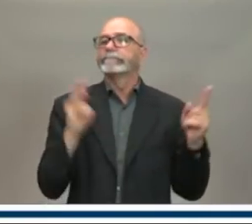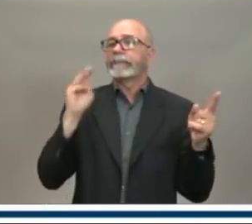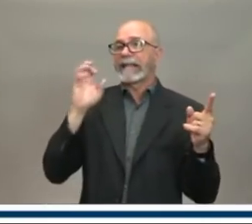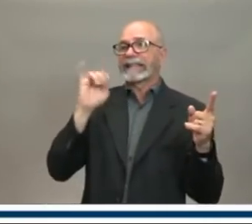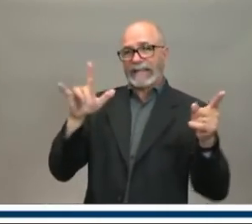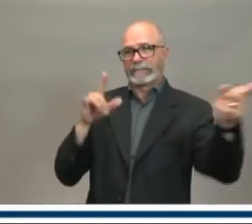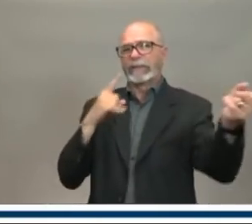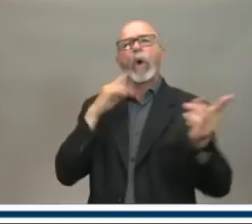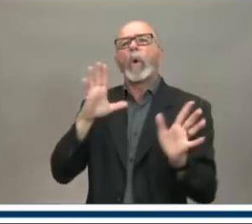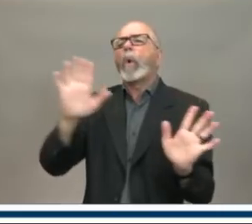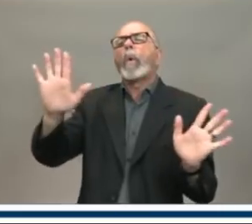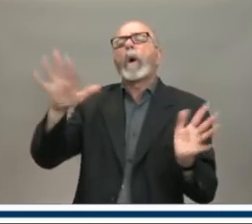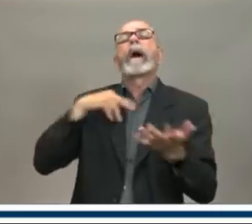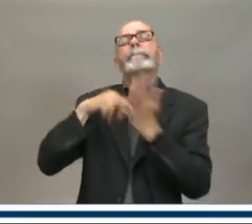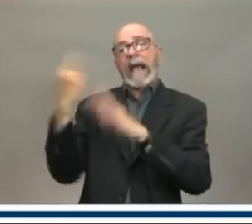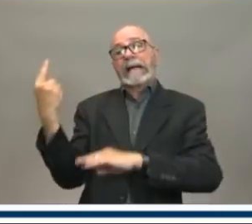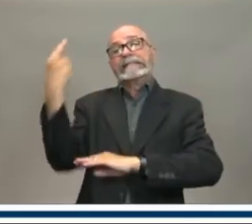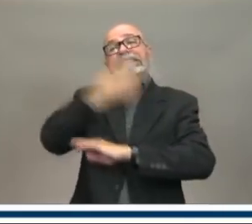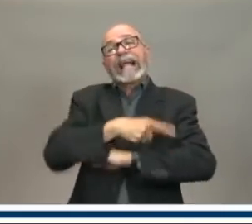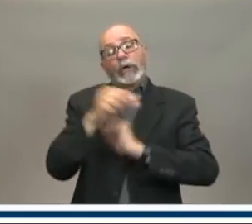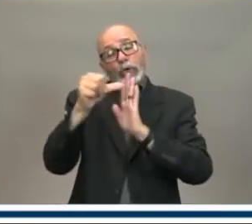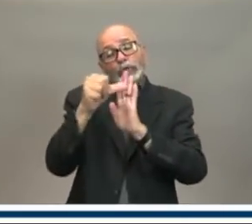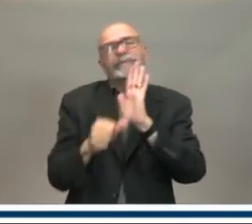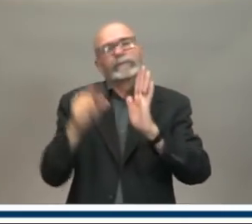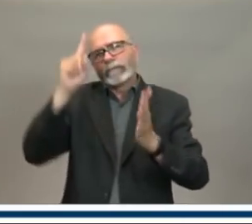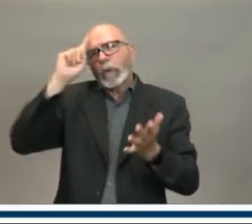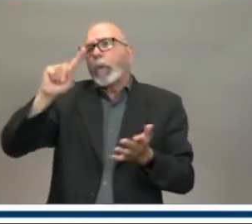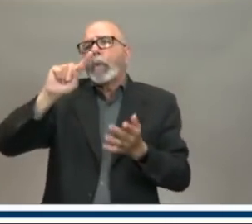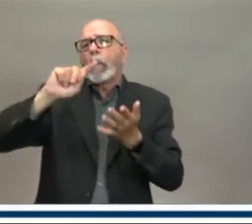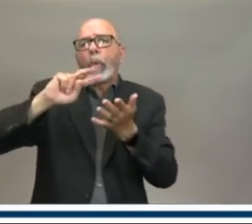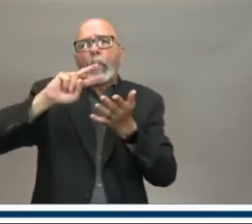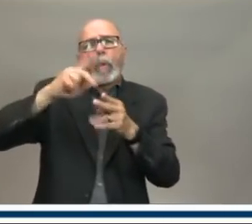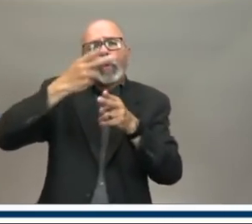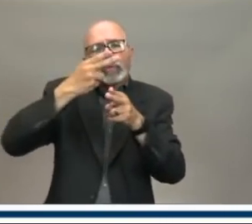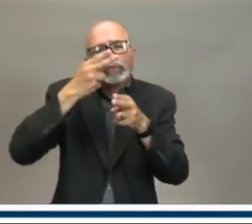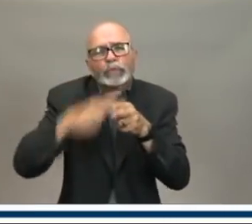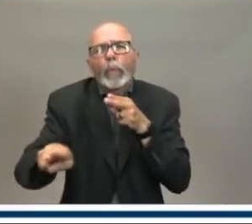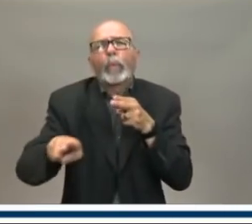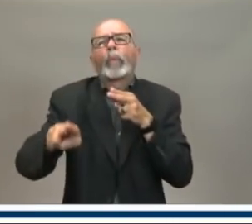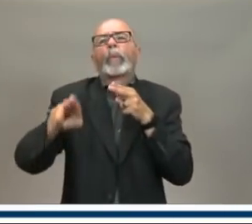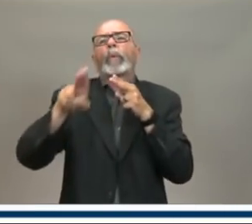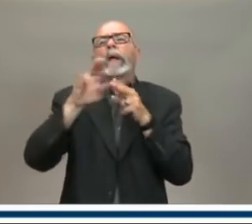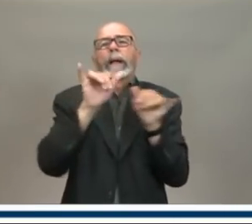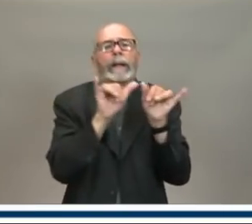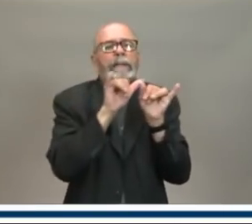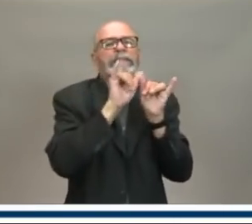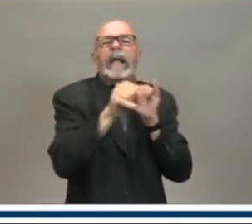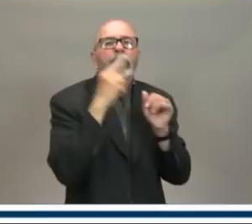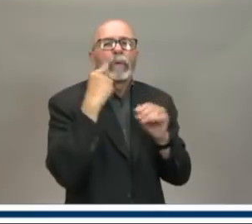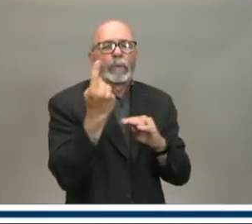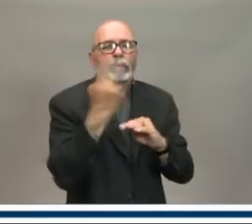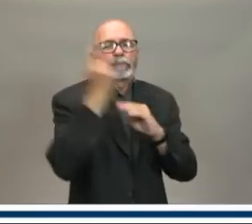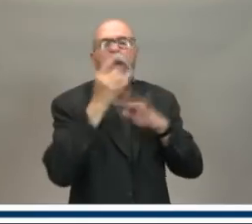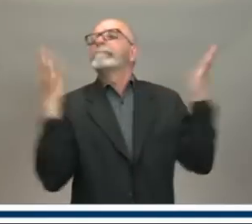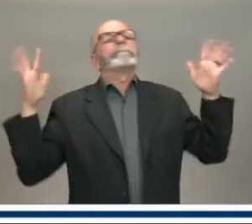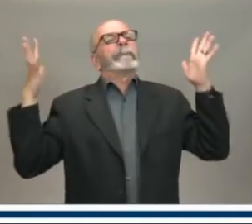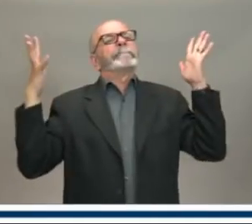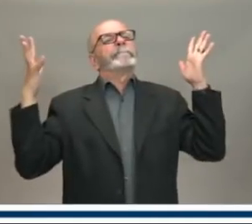be starting. Obviously, there's consultation clinics that are part of that. Some would have had those booked